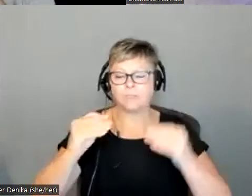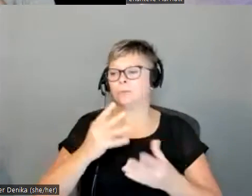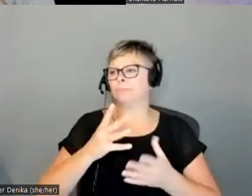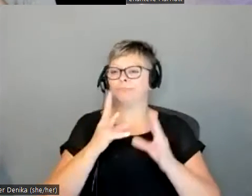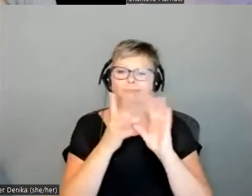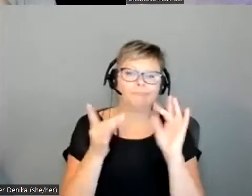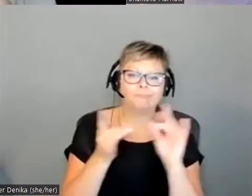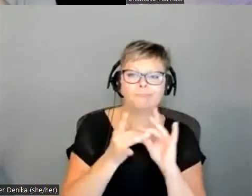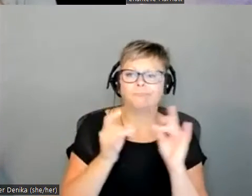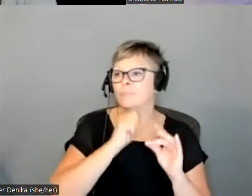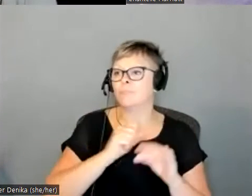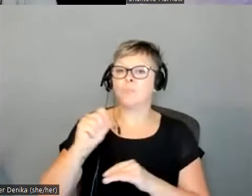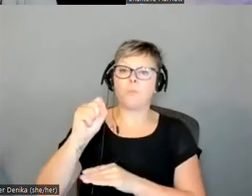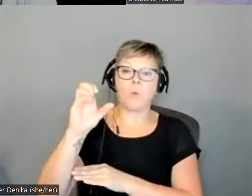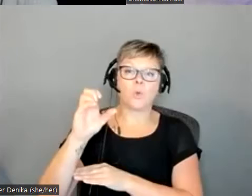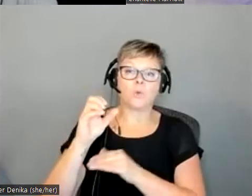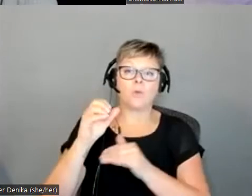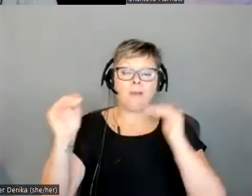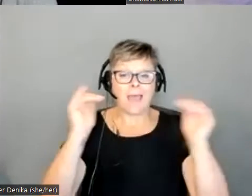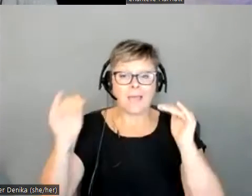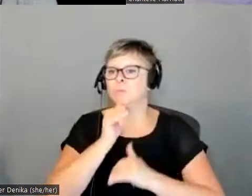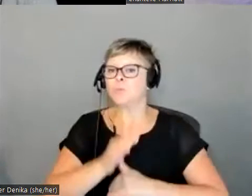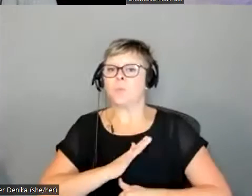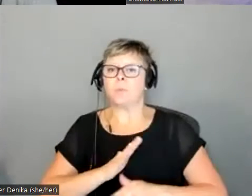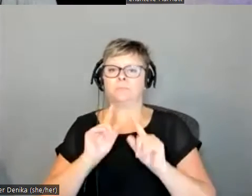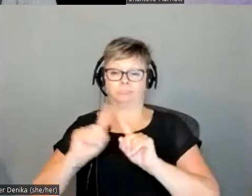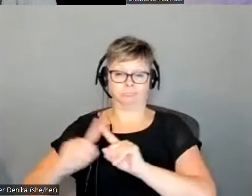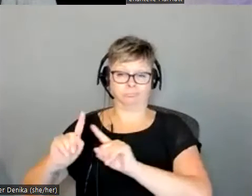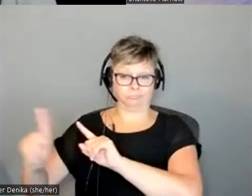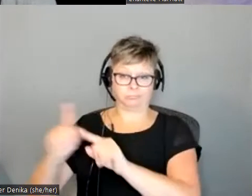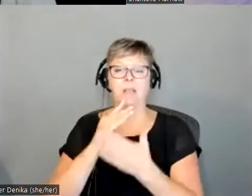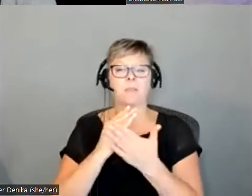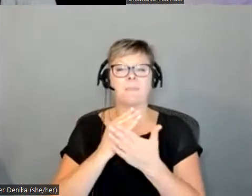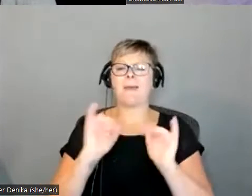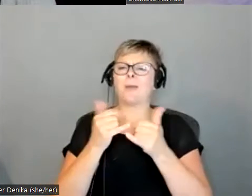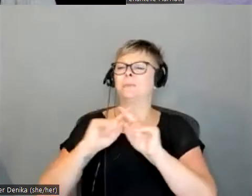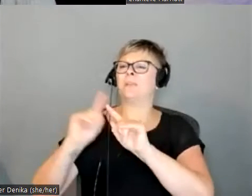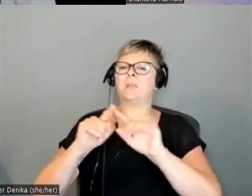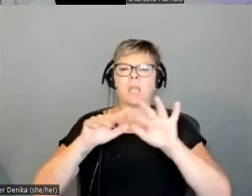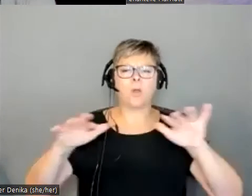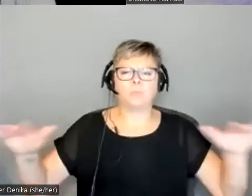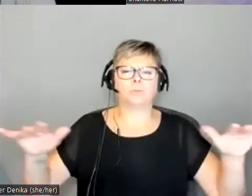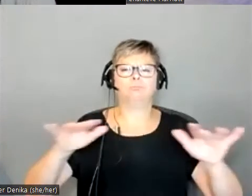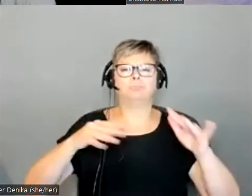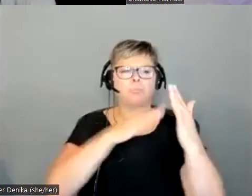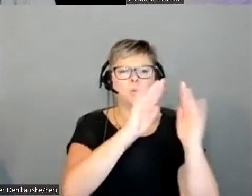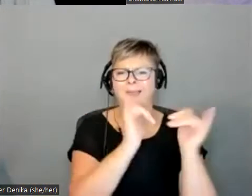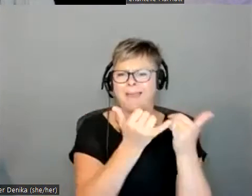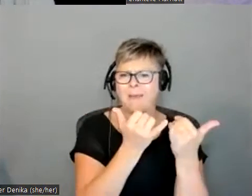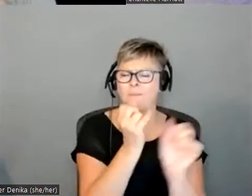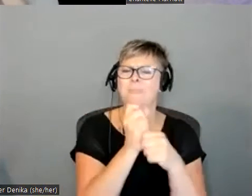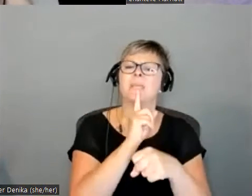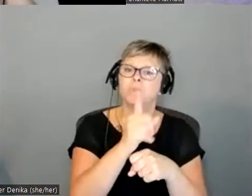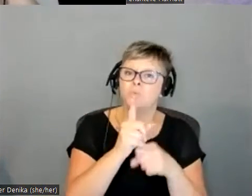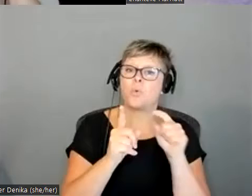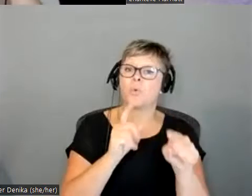adults and women in our communities, to just talk about some different diverse approaches around how we can ensure the safety and well-being